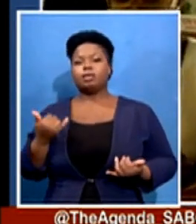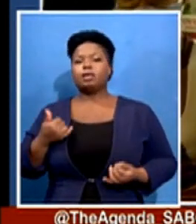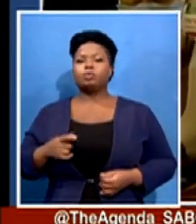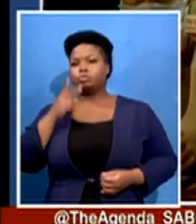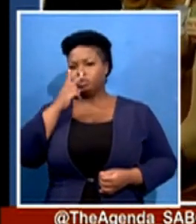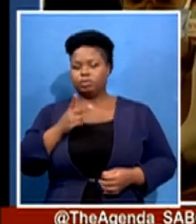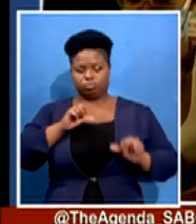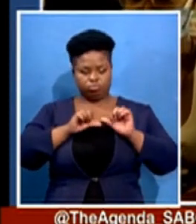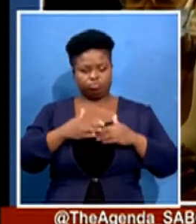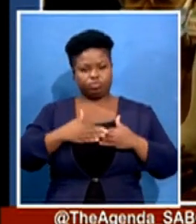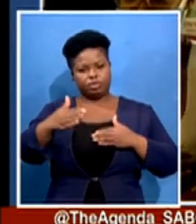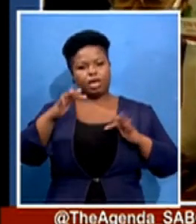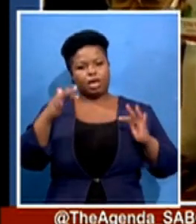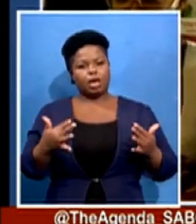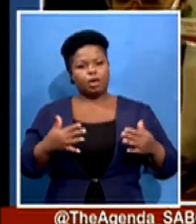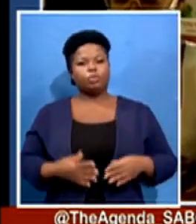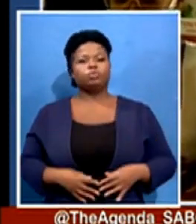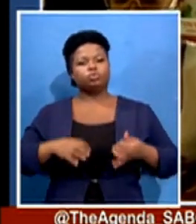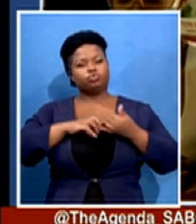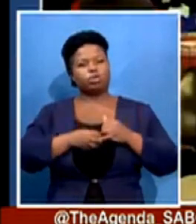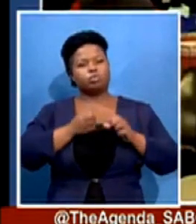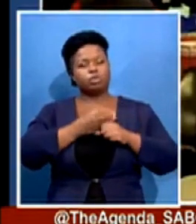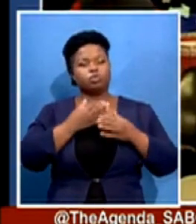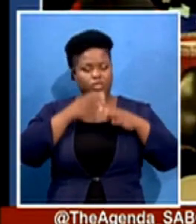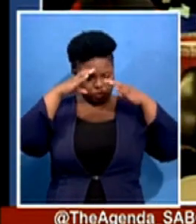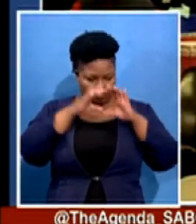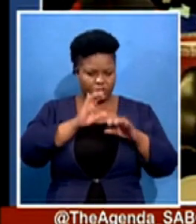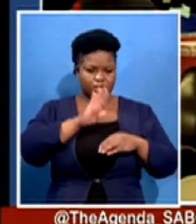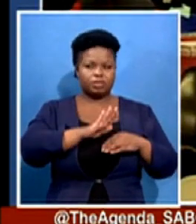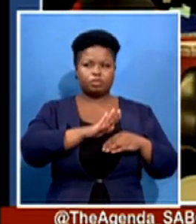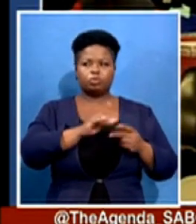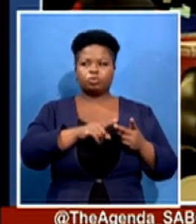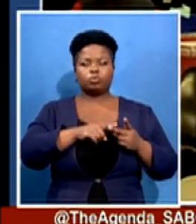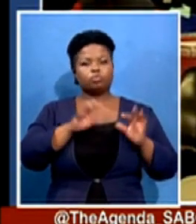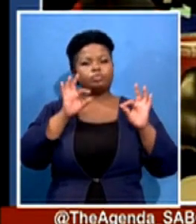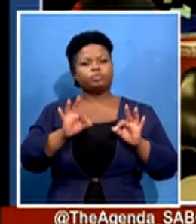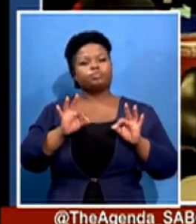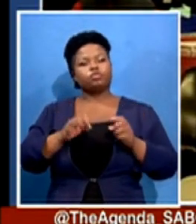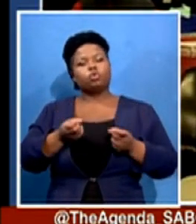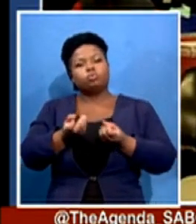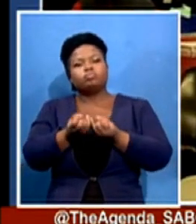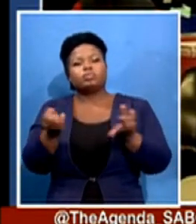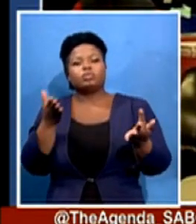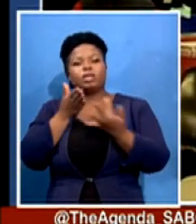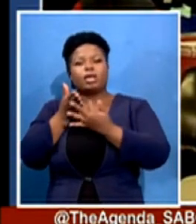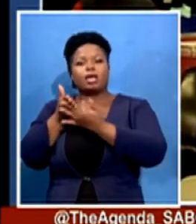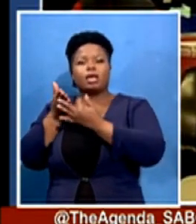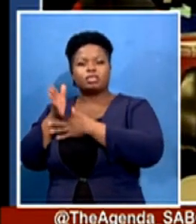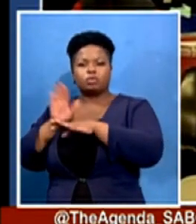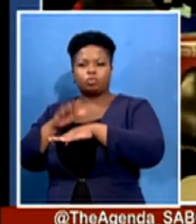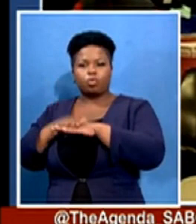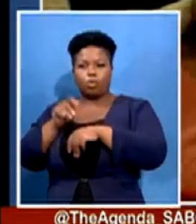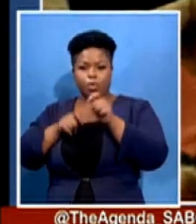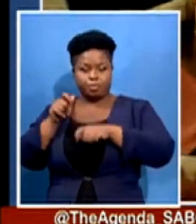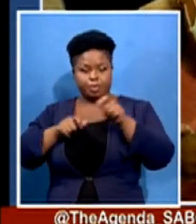centralized delivery into these more decentralized so that we can really up the numbers of vaccinators and rapidly scale up the numbers